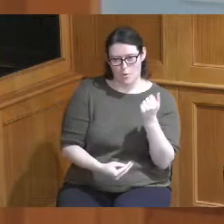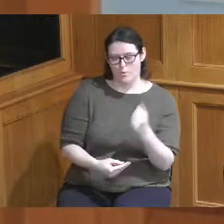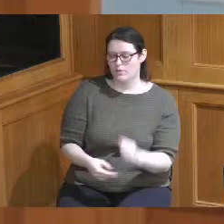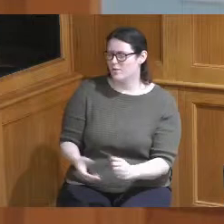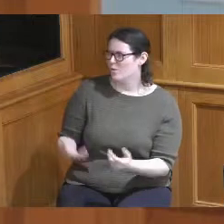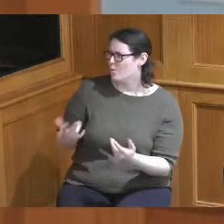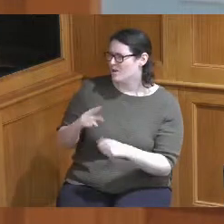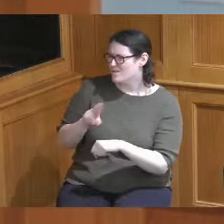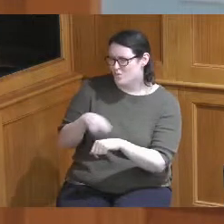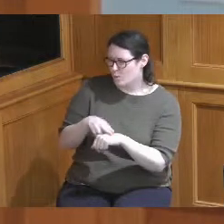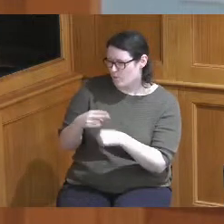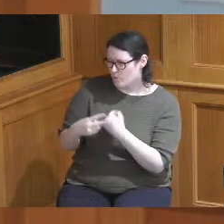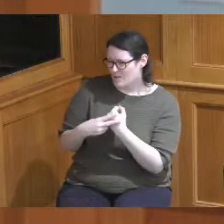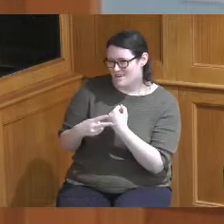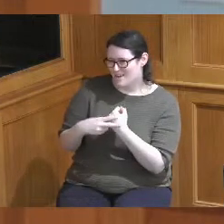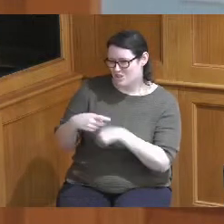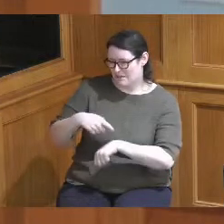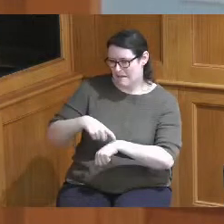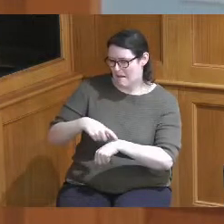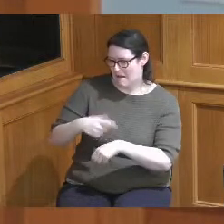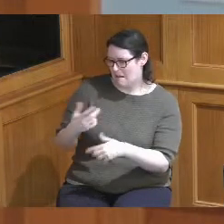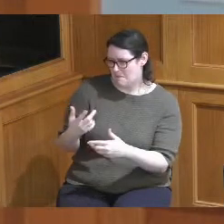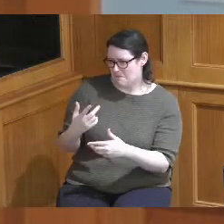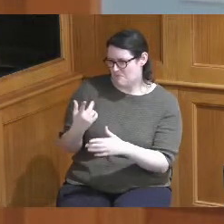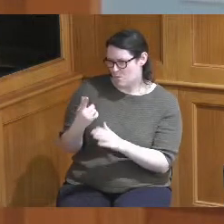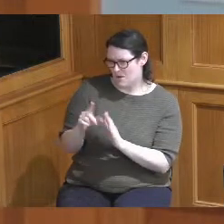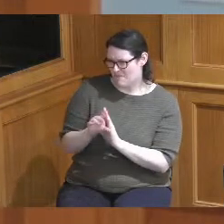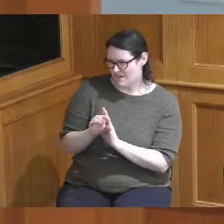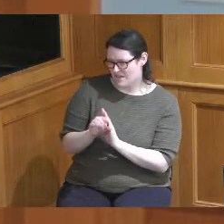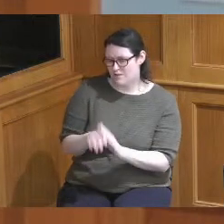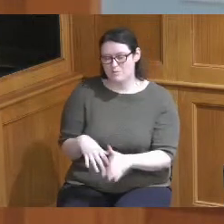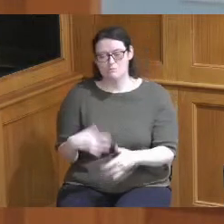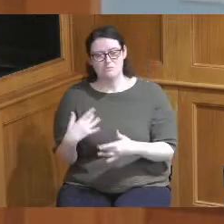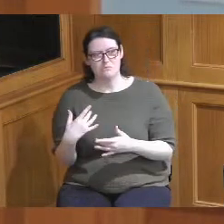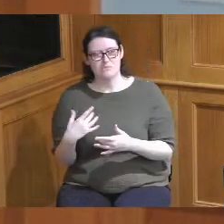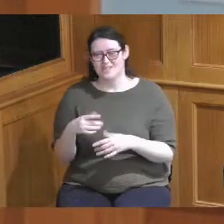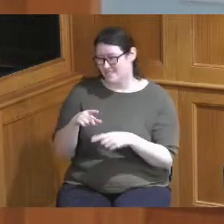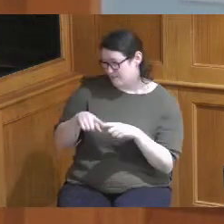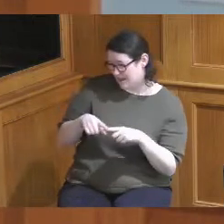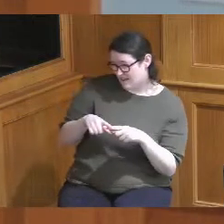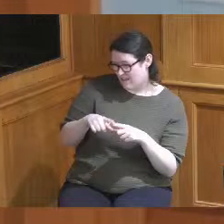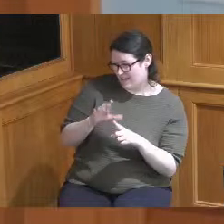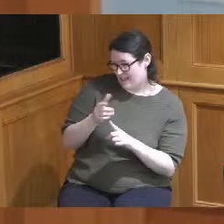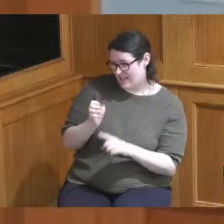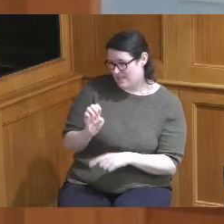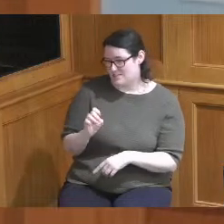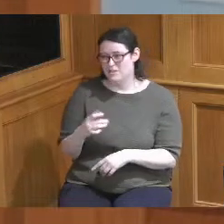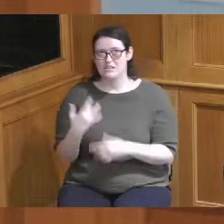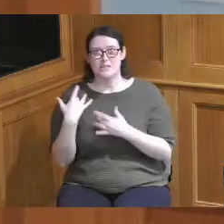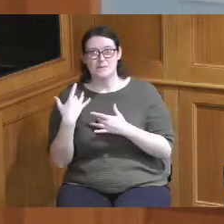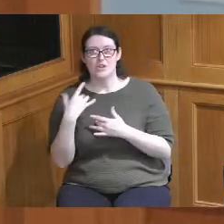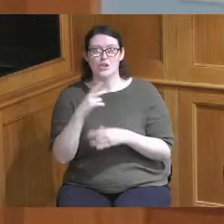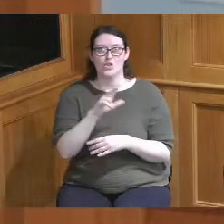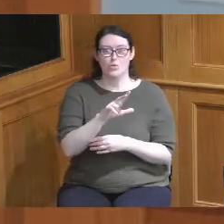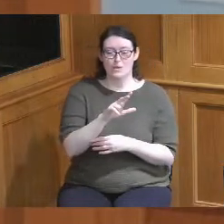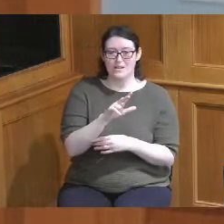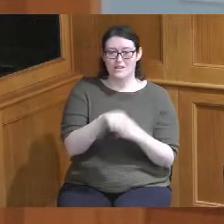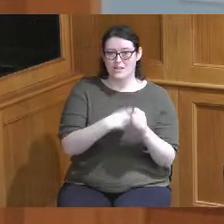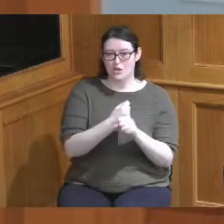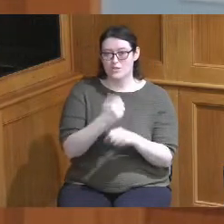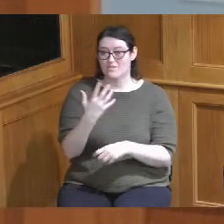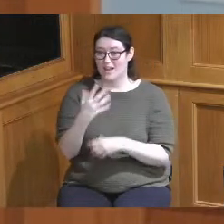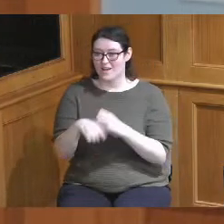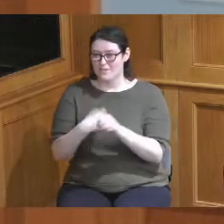what's a normal retention policy for a video? normally Depends on the case, or- 3, 5, 7 years.